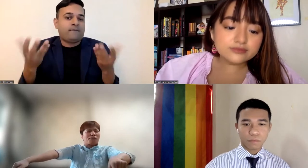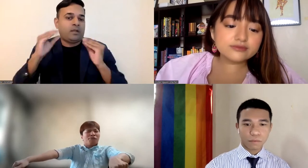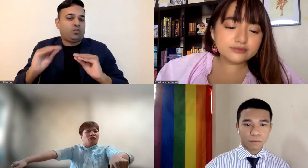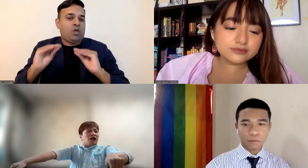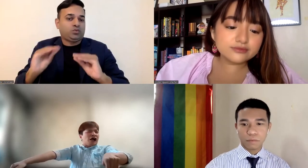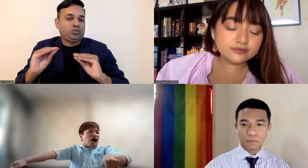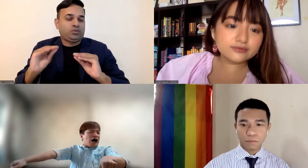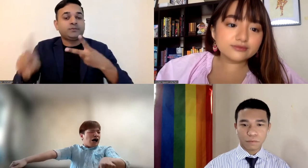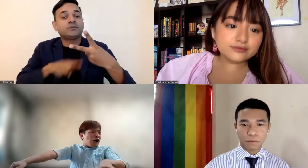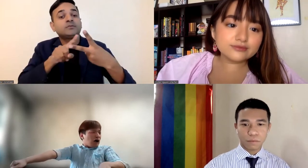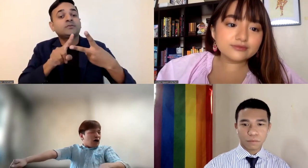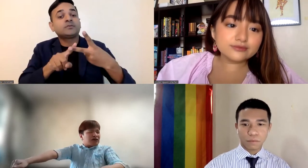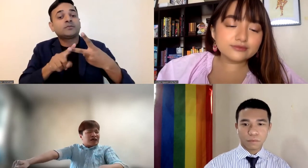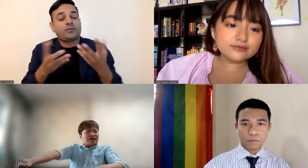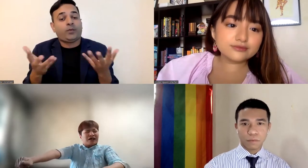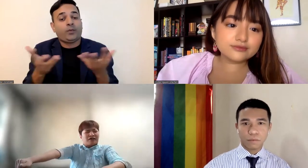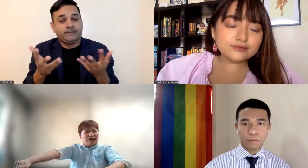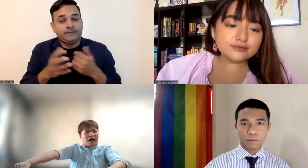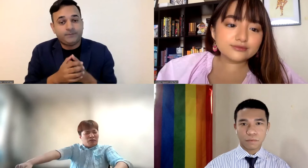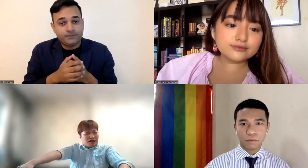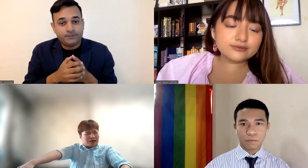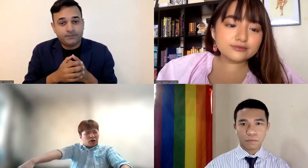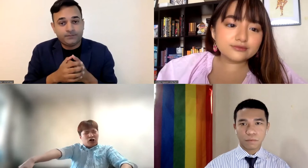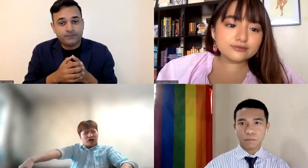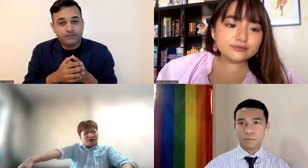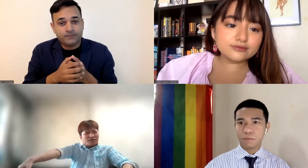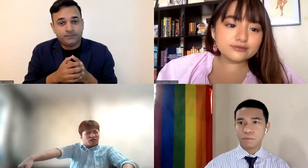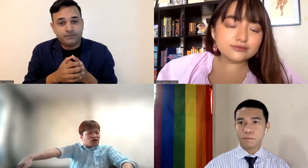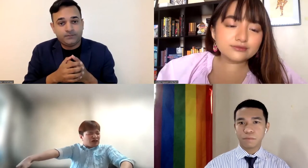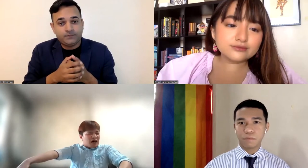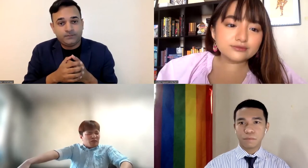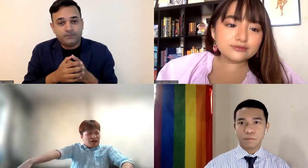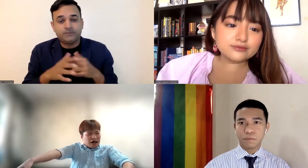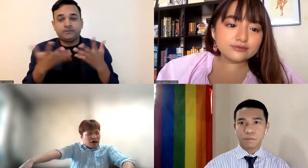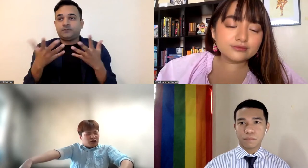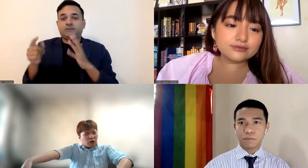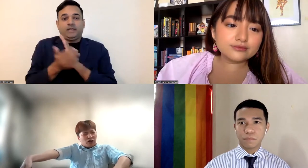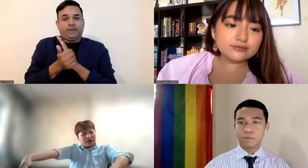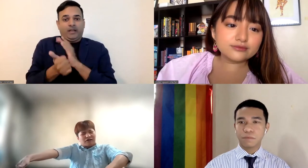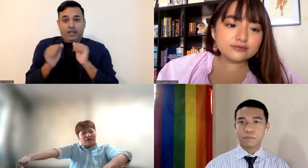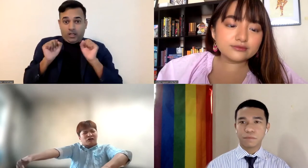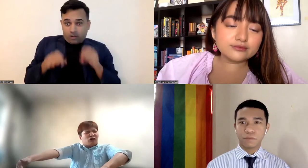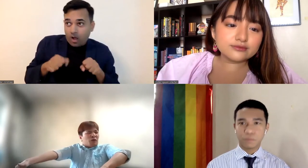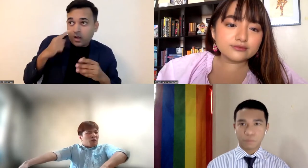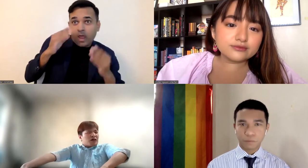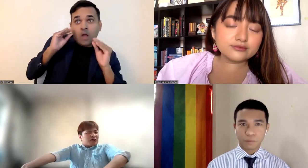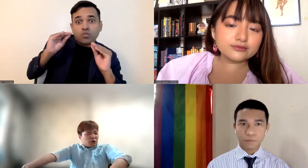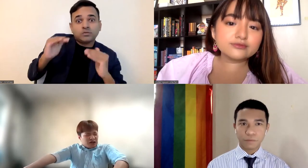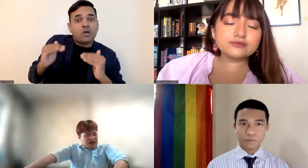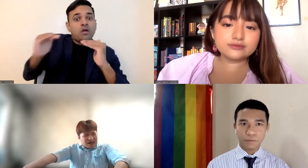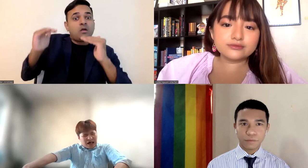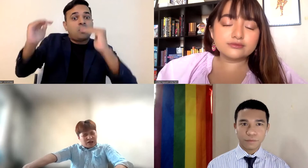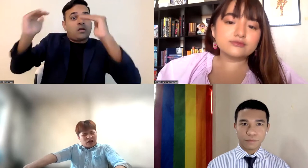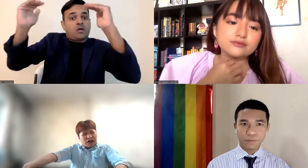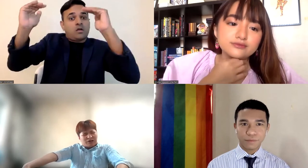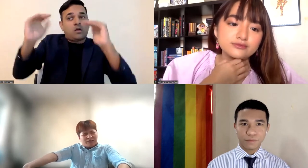school education is not sufficient enough. So that's why it would be not reachable or